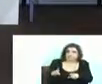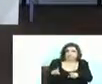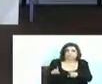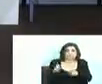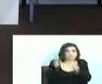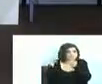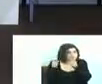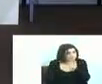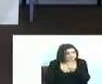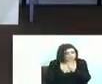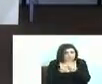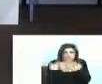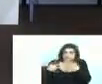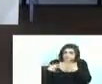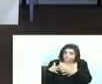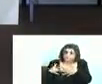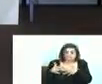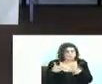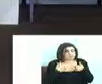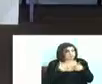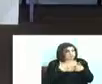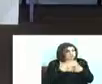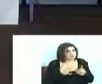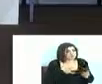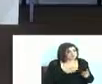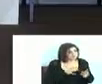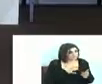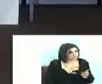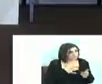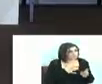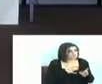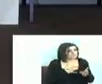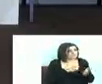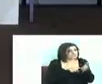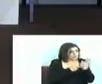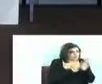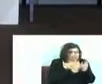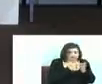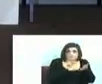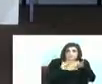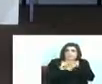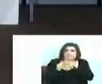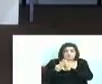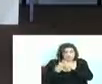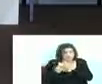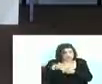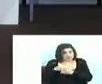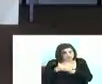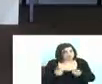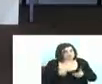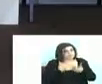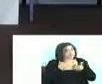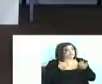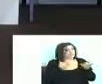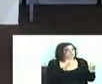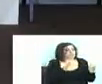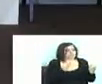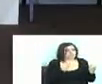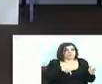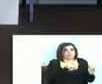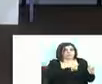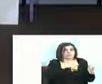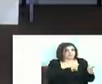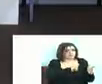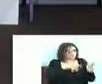purpose and meaning and perspective in our lives is what allows us to develop understanding and to move